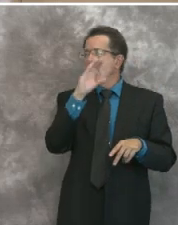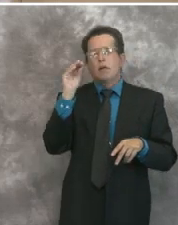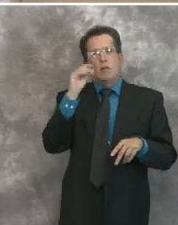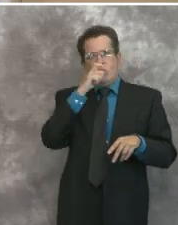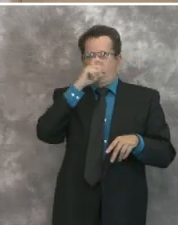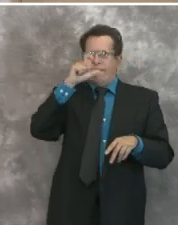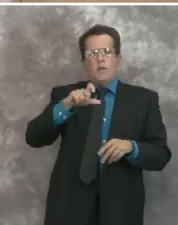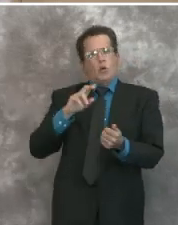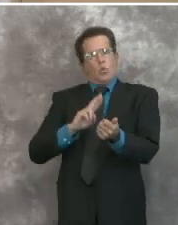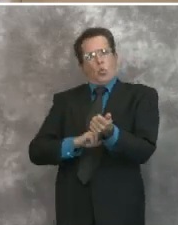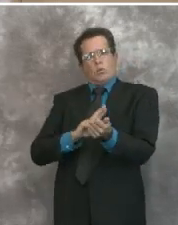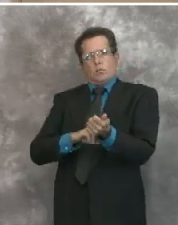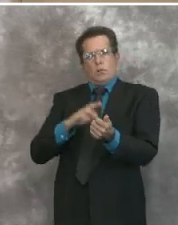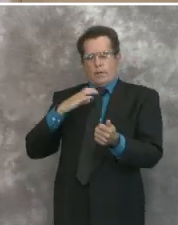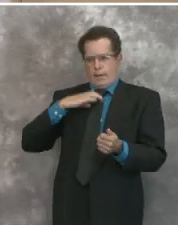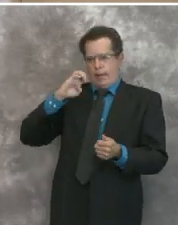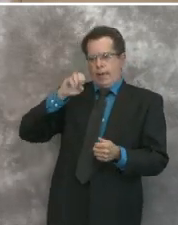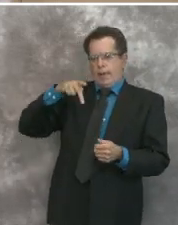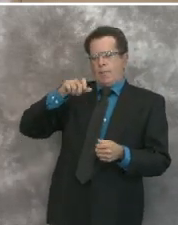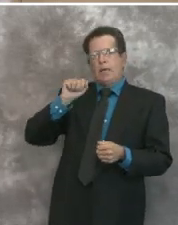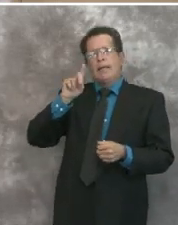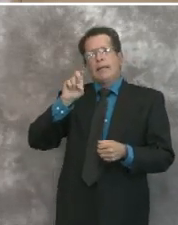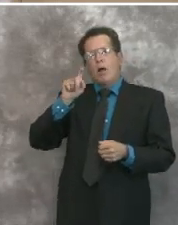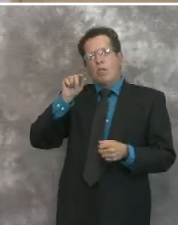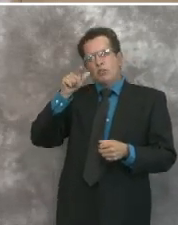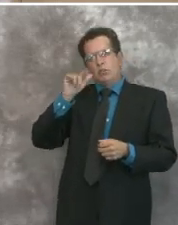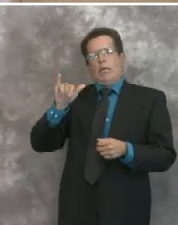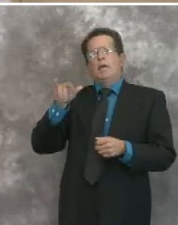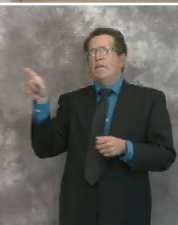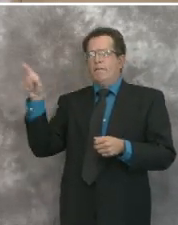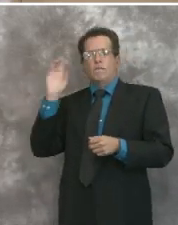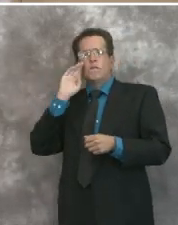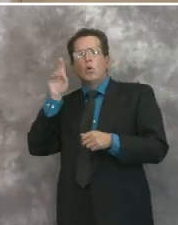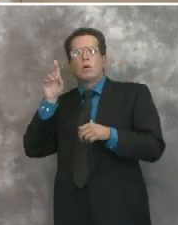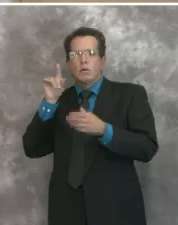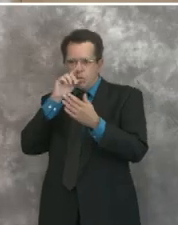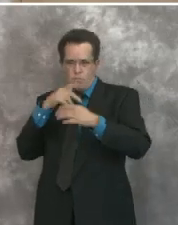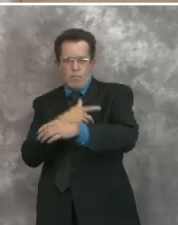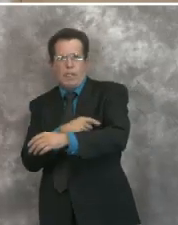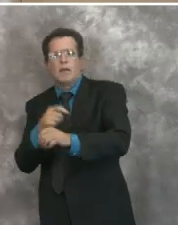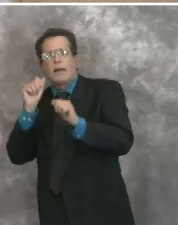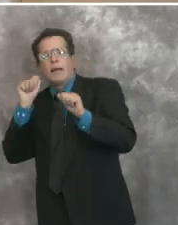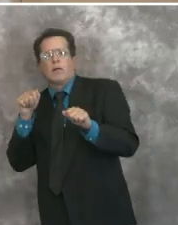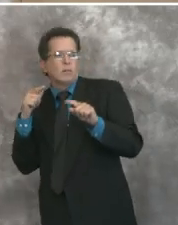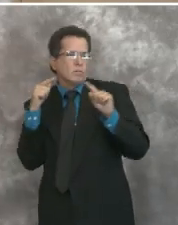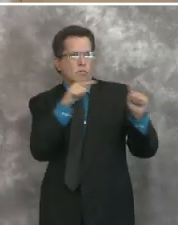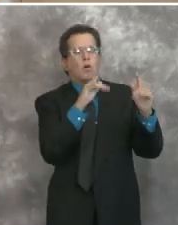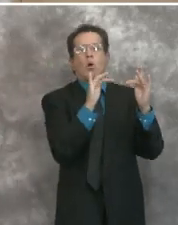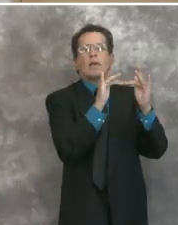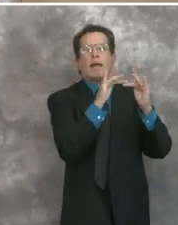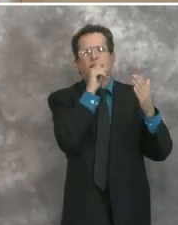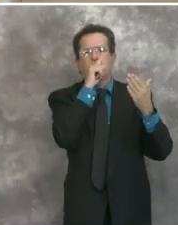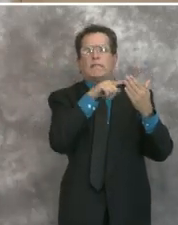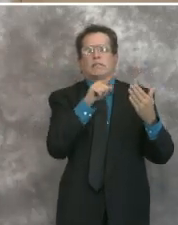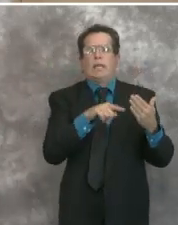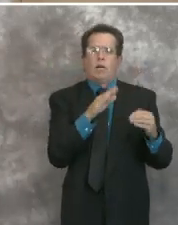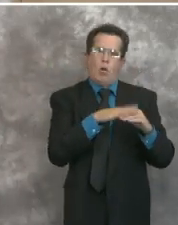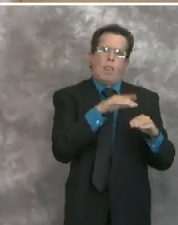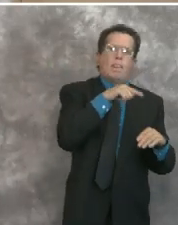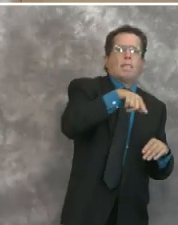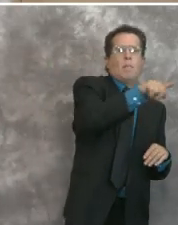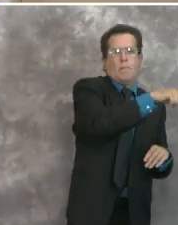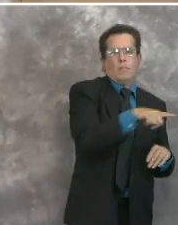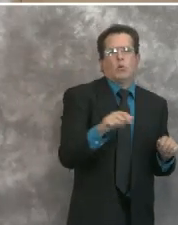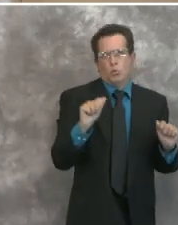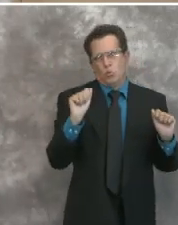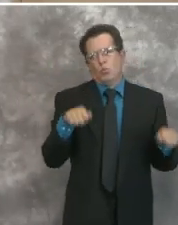necessary. We use our epidemiologists and our nurses for the case investigation. Contact investigations can be, we